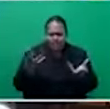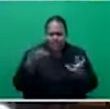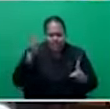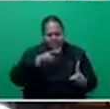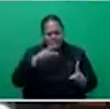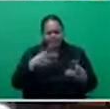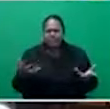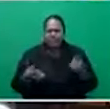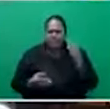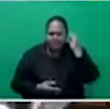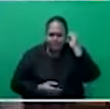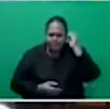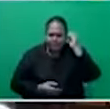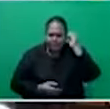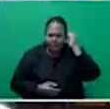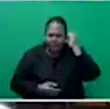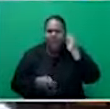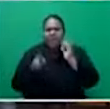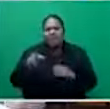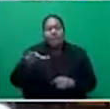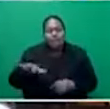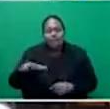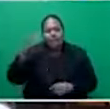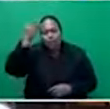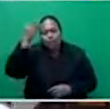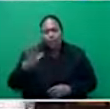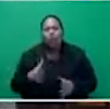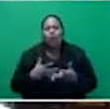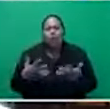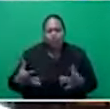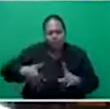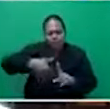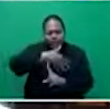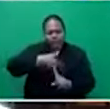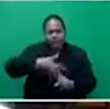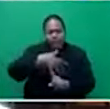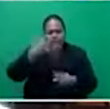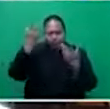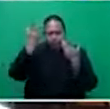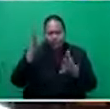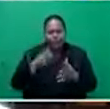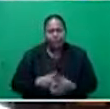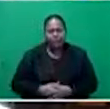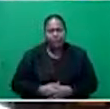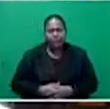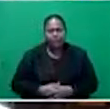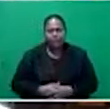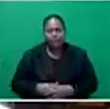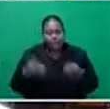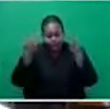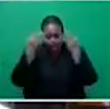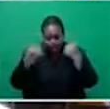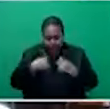that. They don't know the alternative. They don't know the alternative. Mr. Speaker, sir, I can tell you many